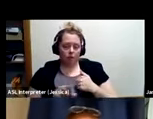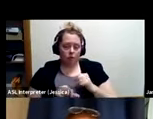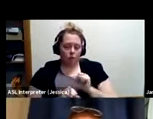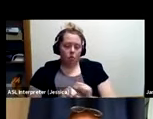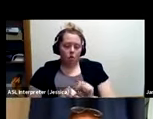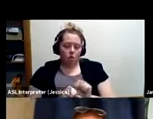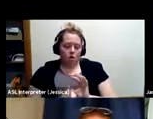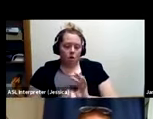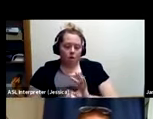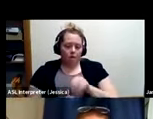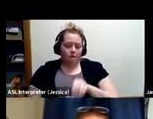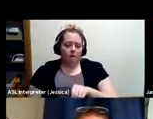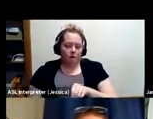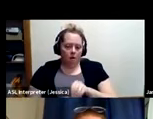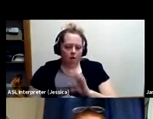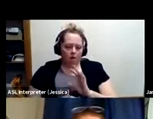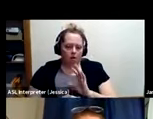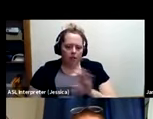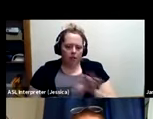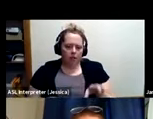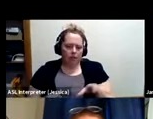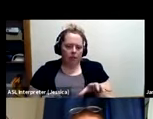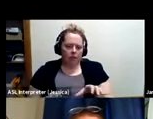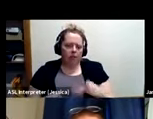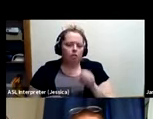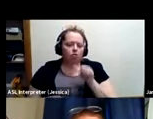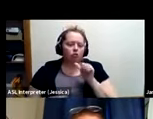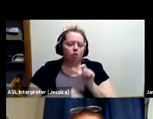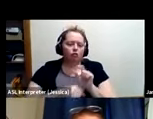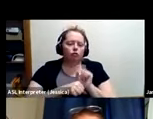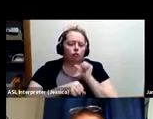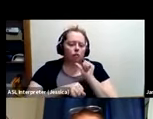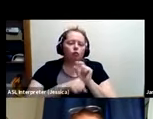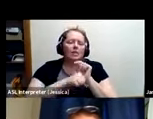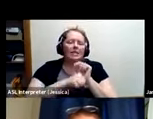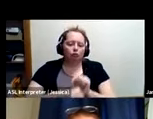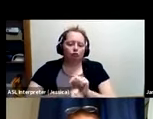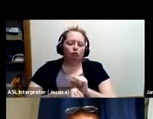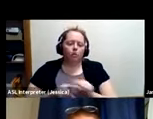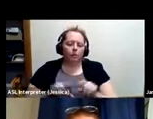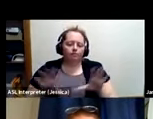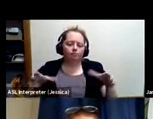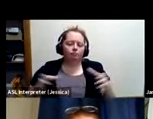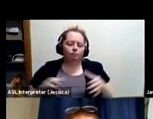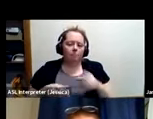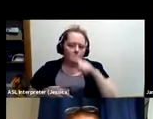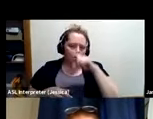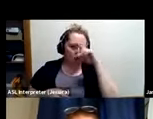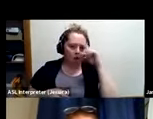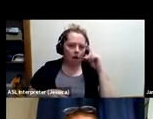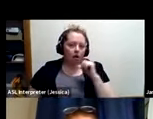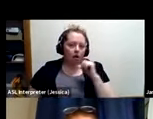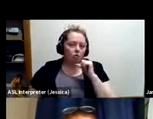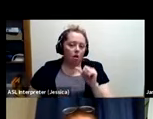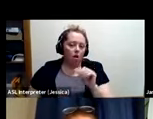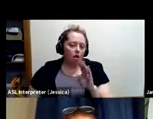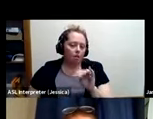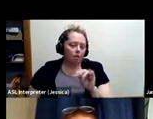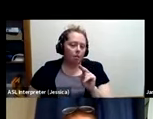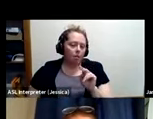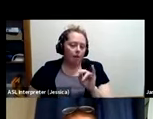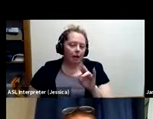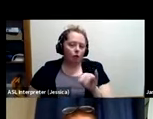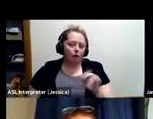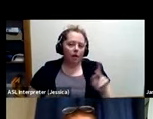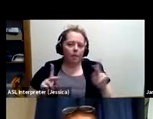a little non-traditional, but basically it's a collective of Black non-binary folks. And we meet monthly, and of